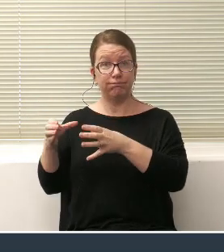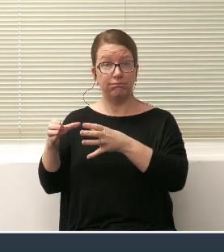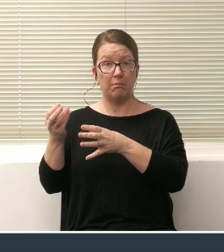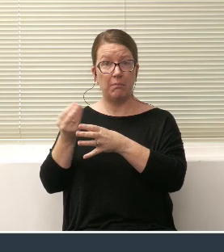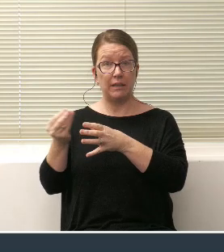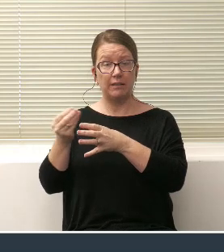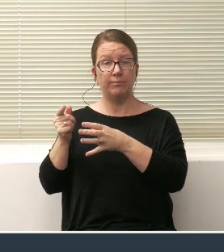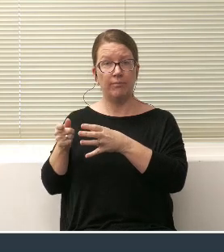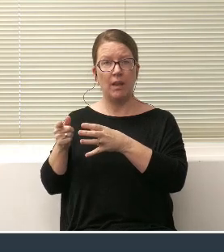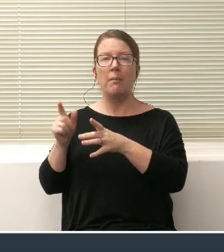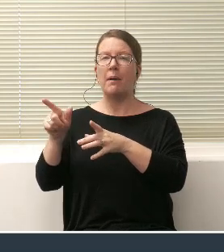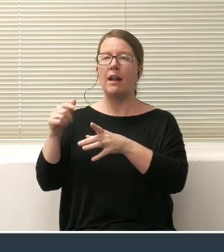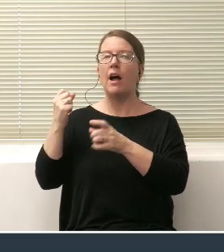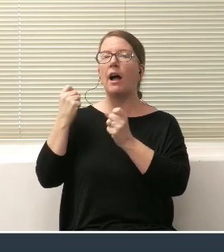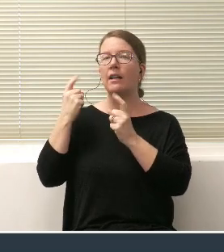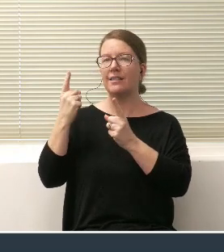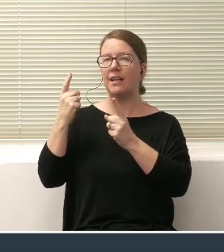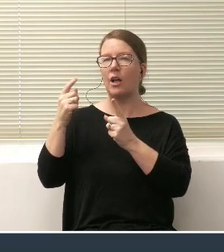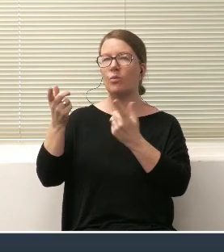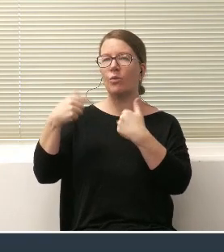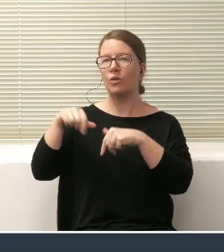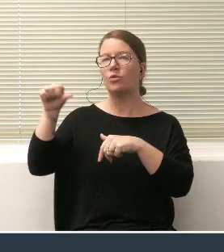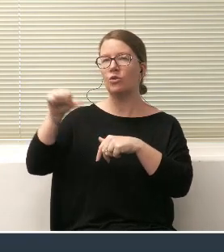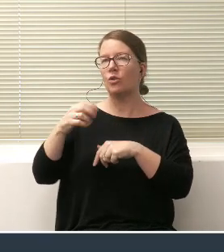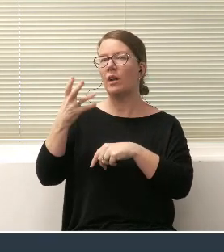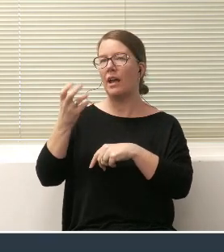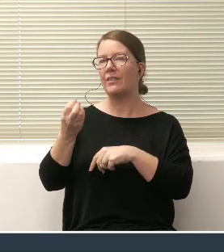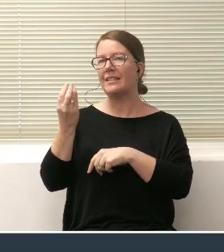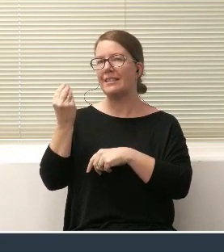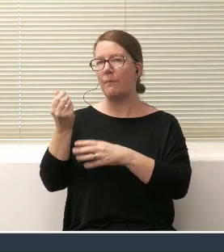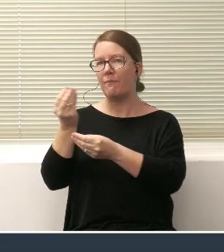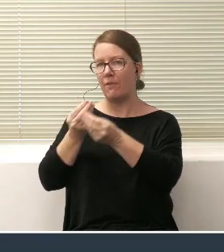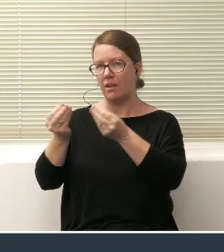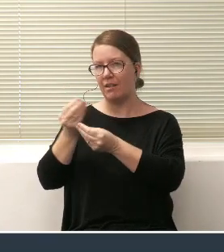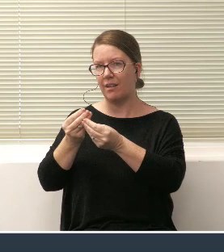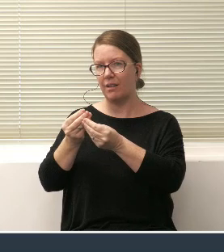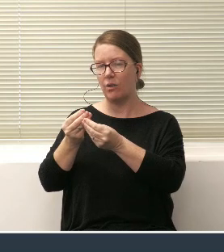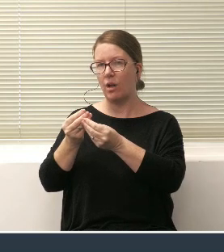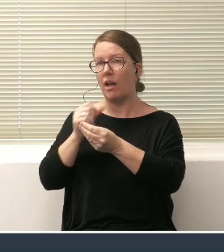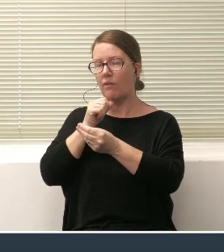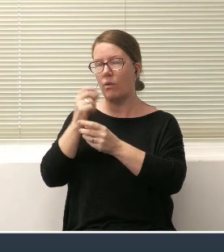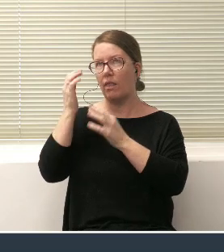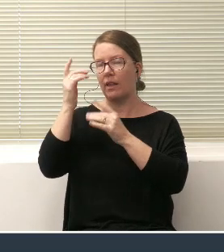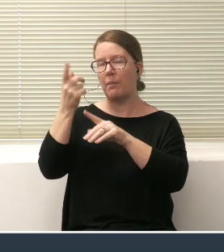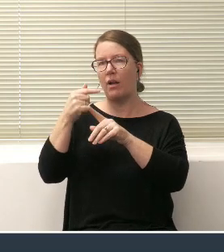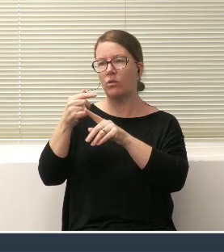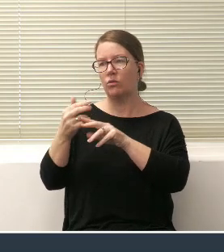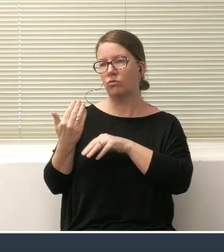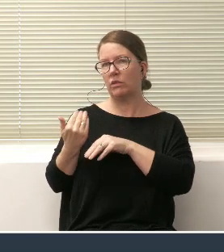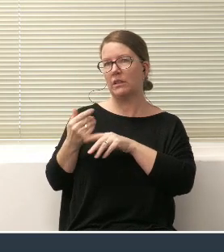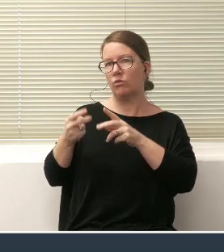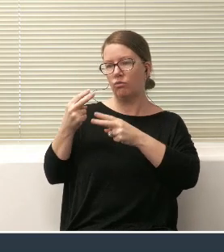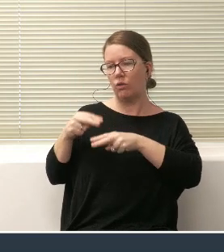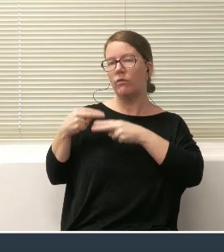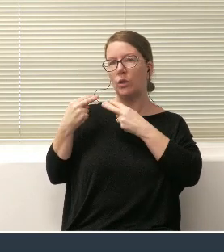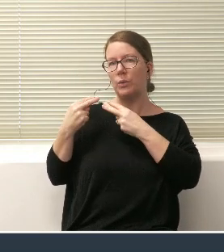I do understand the need for us to have some funding, especially considering the reviews that we have commissioned